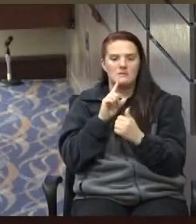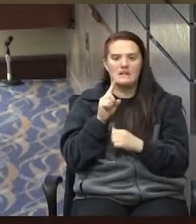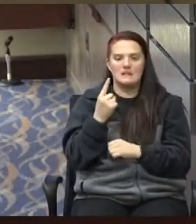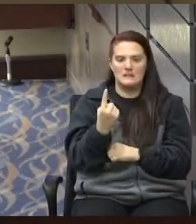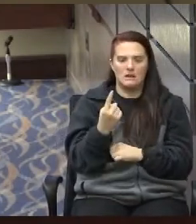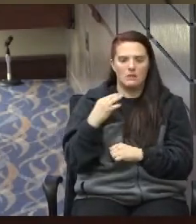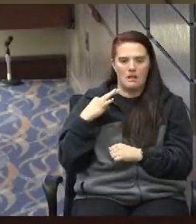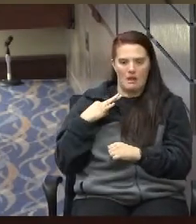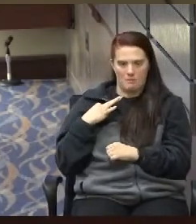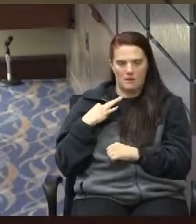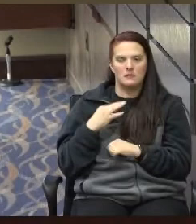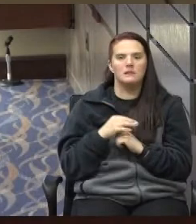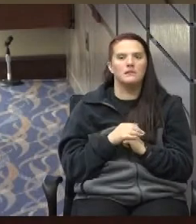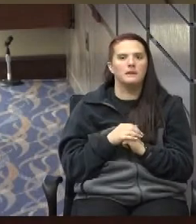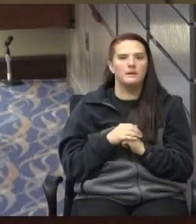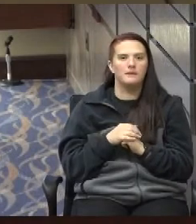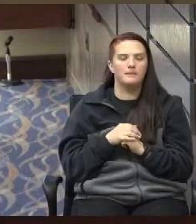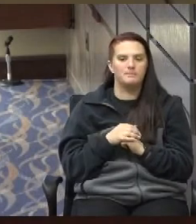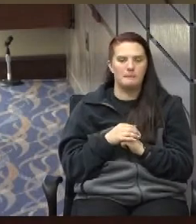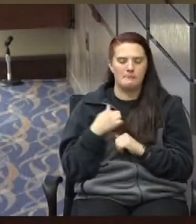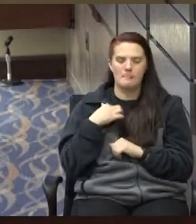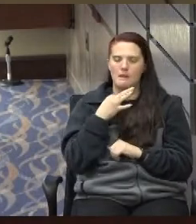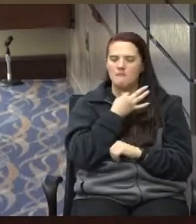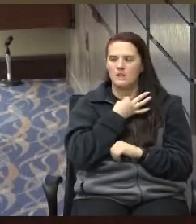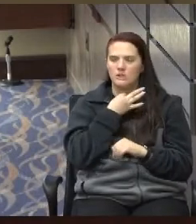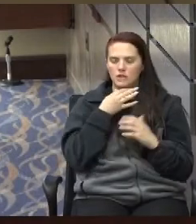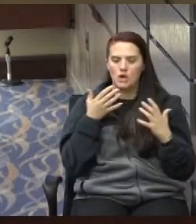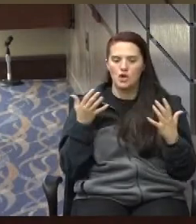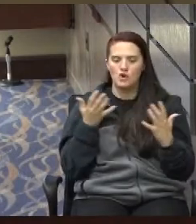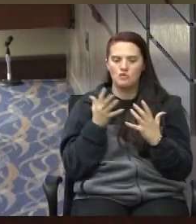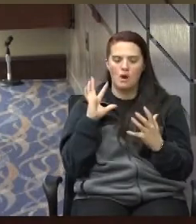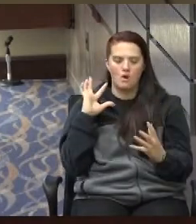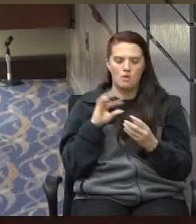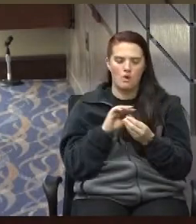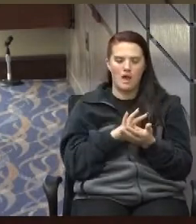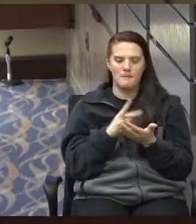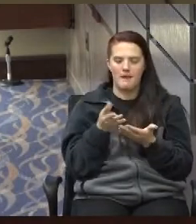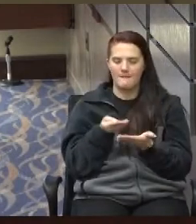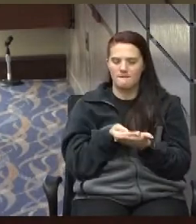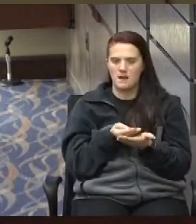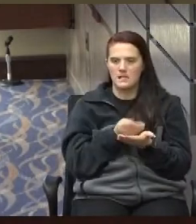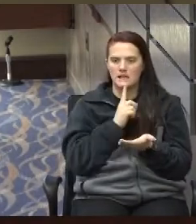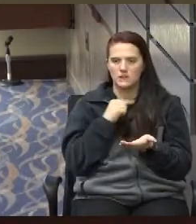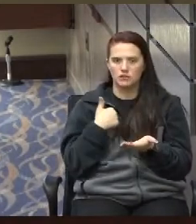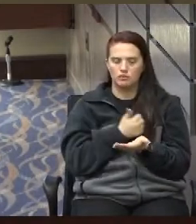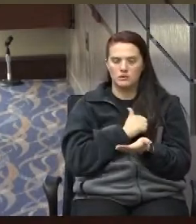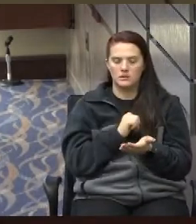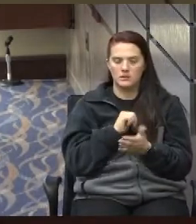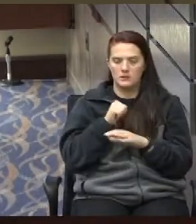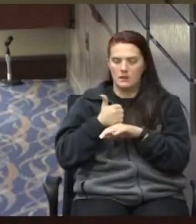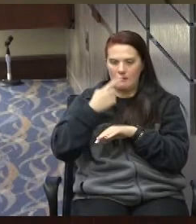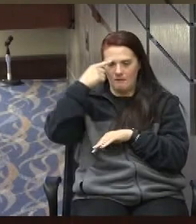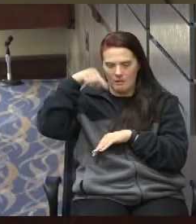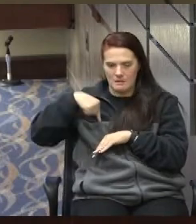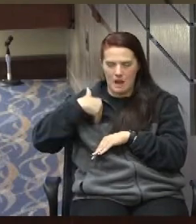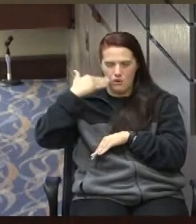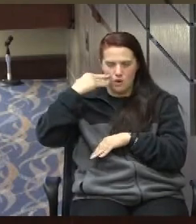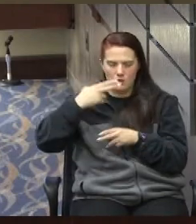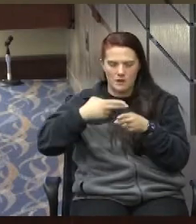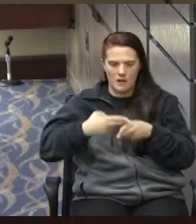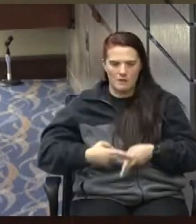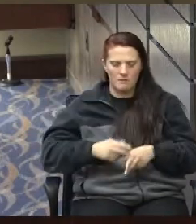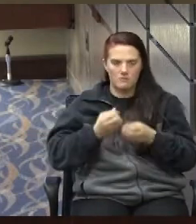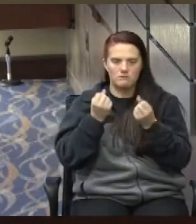applicant. I'm curious what our total amount of funding is that we're setting aside for this. I know that you named there's lots of